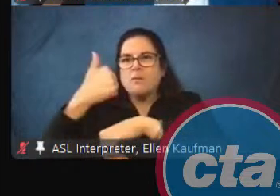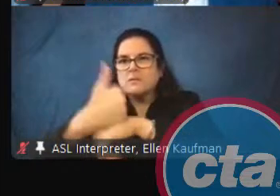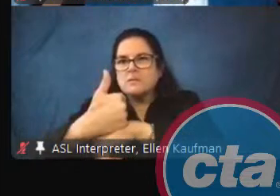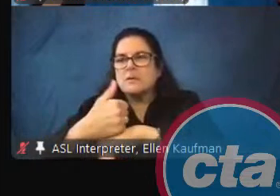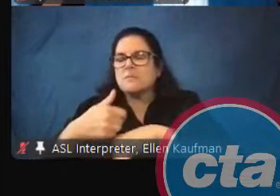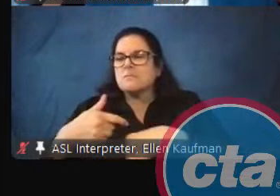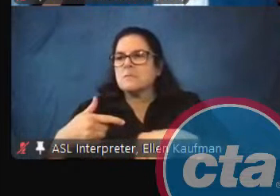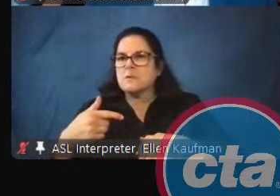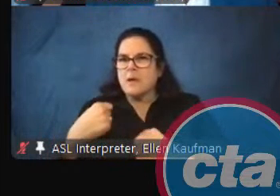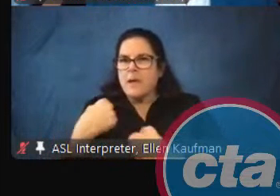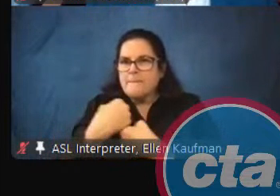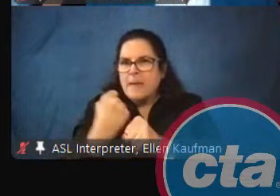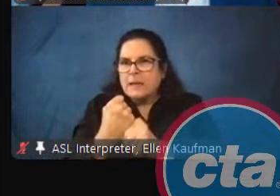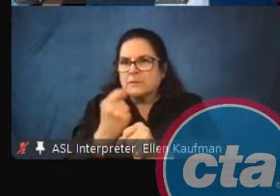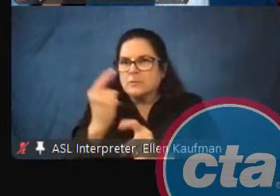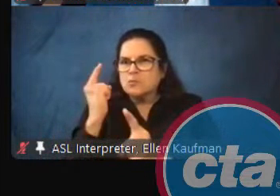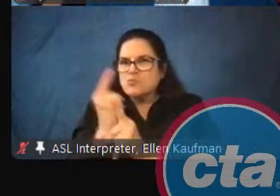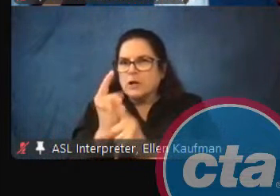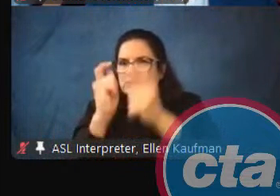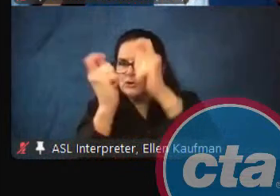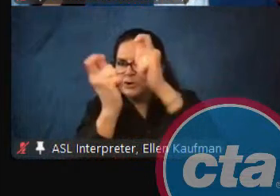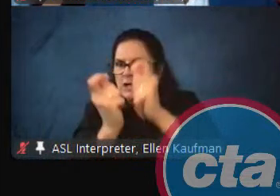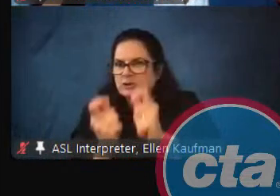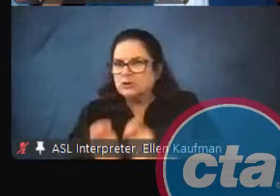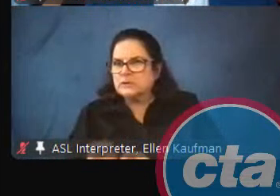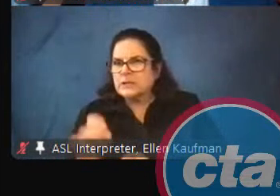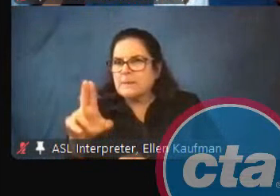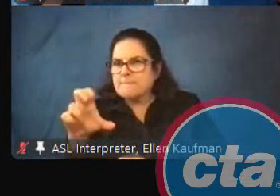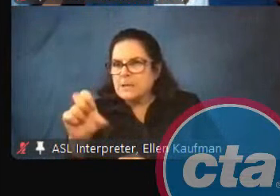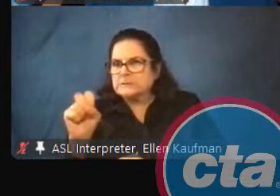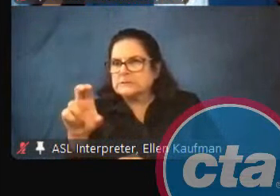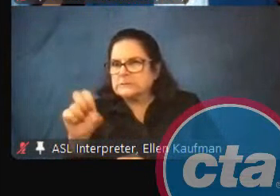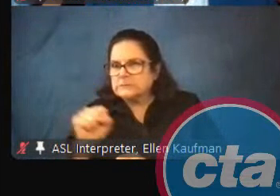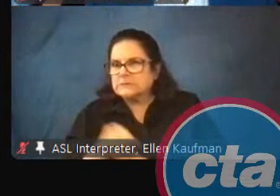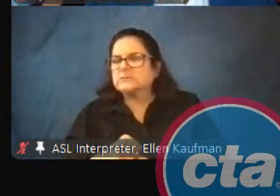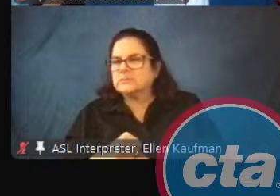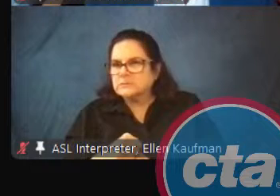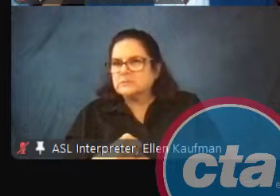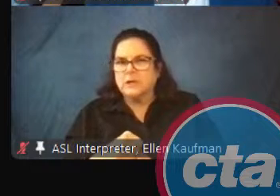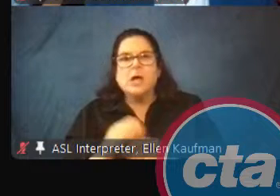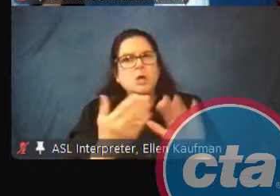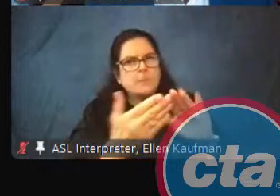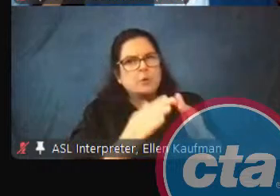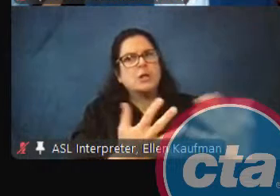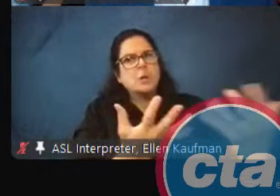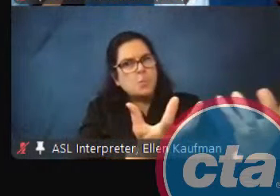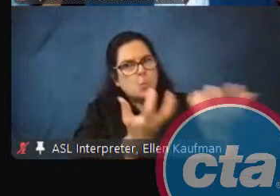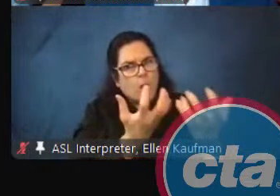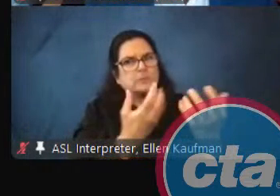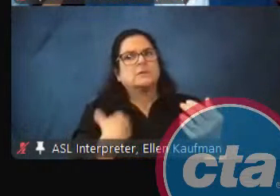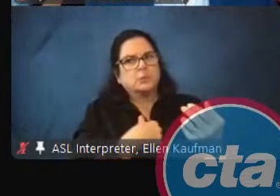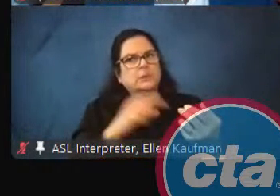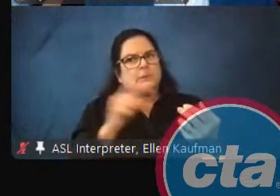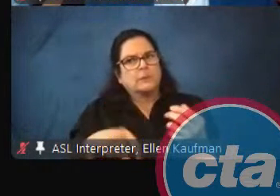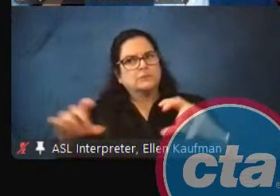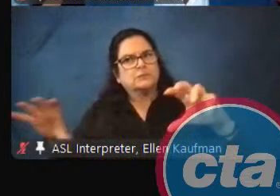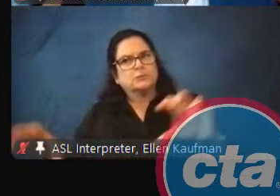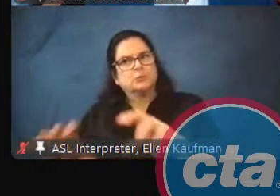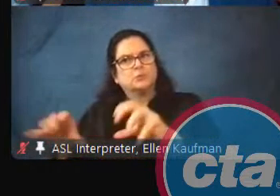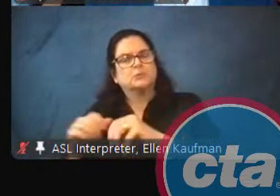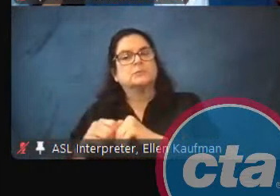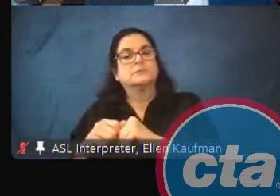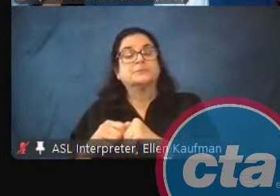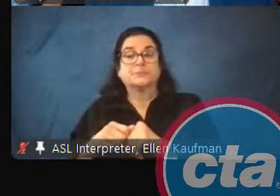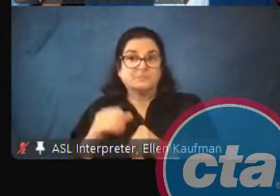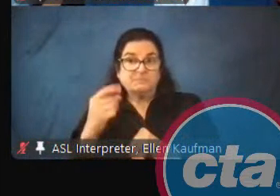that we make those changes to our bus service that is reflective of what the community is asking for? And if you'll permit me, I just want to give